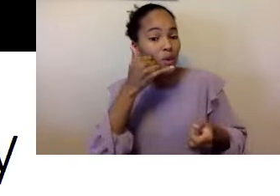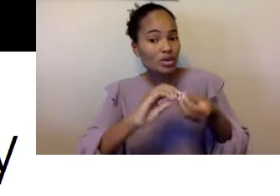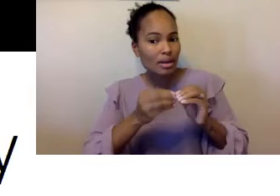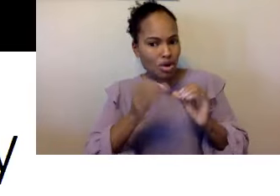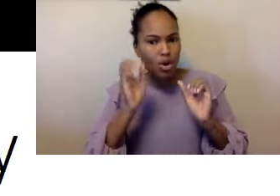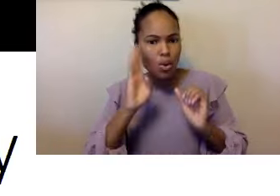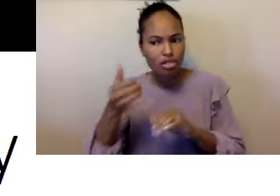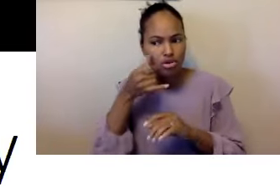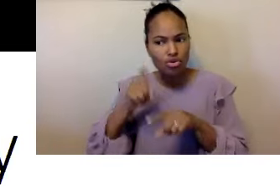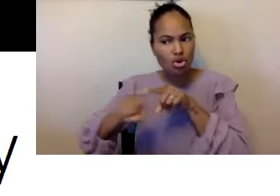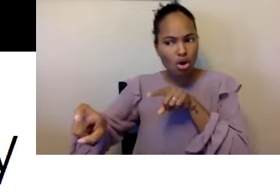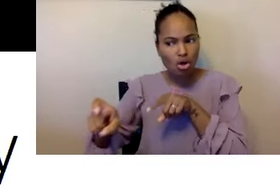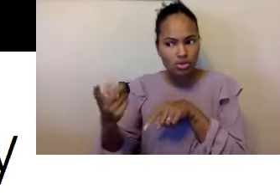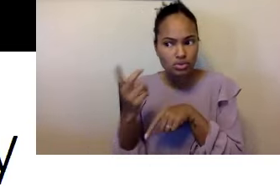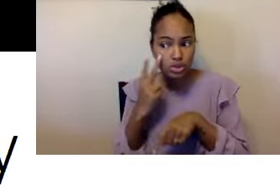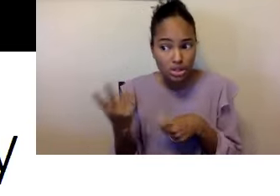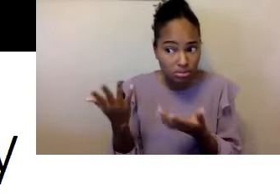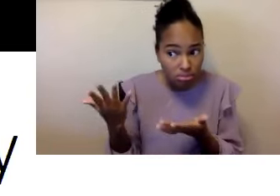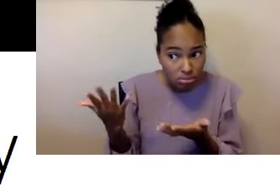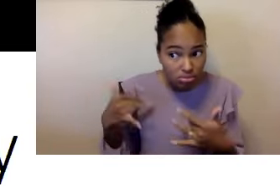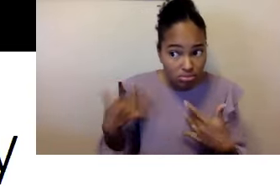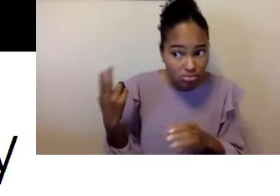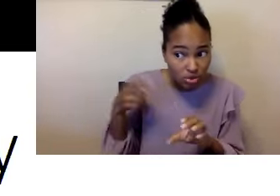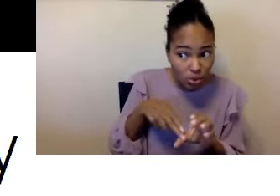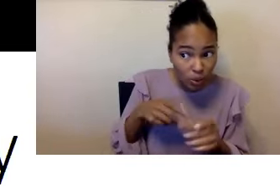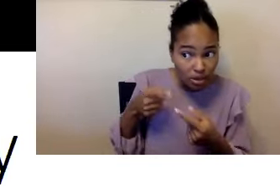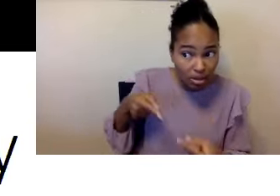Okay. Yeah, absolutely. Okay, thank you.